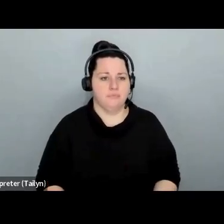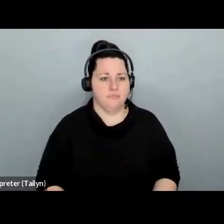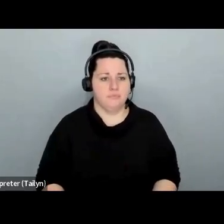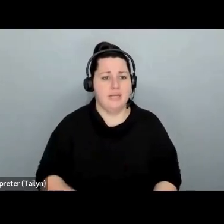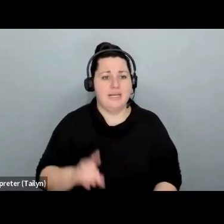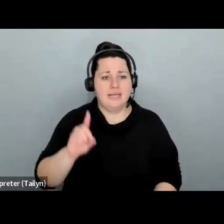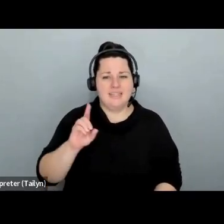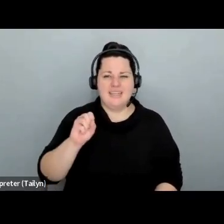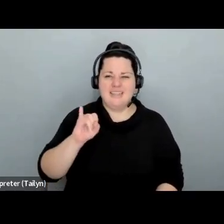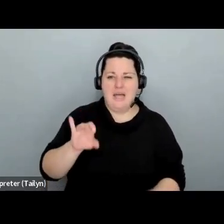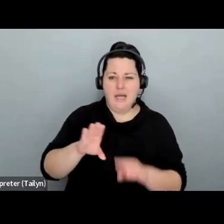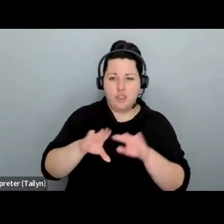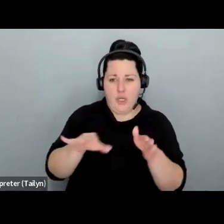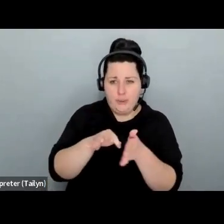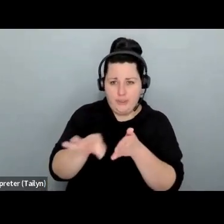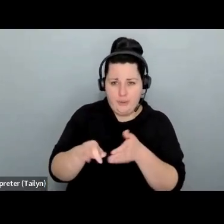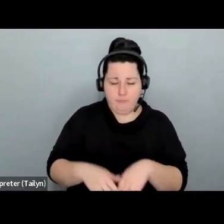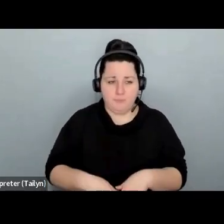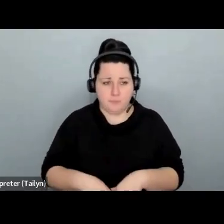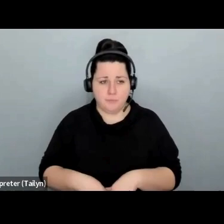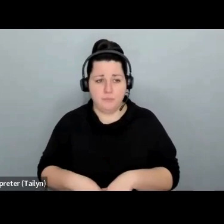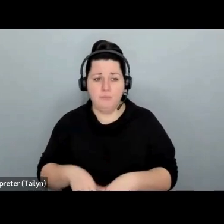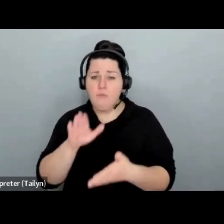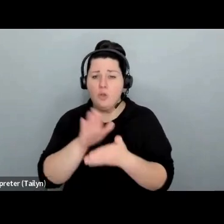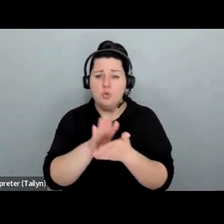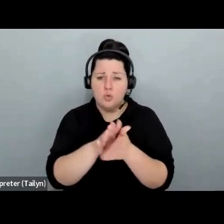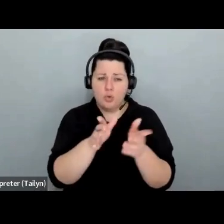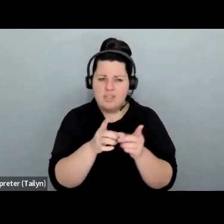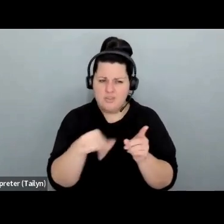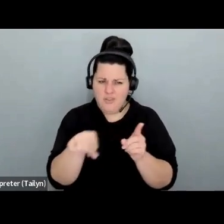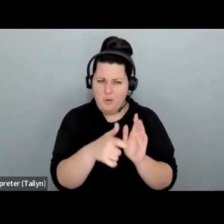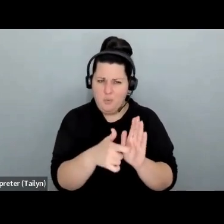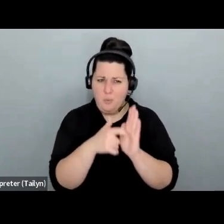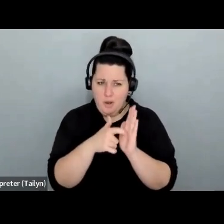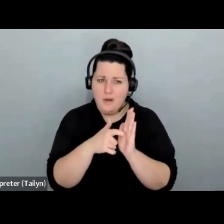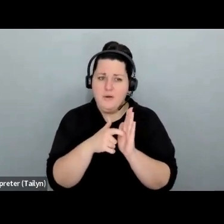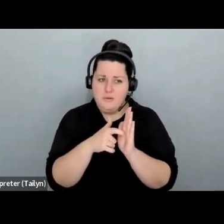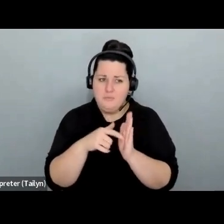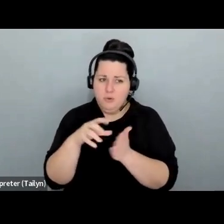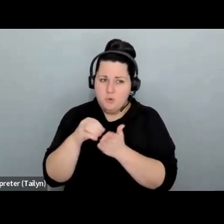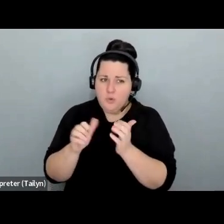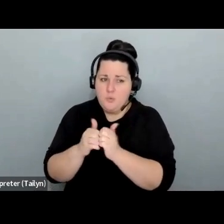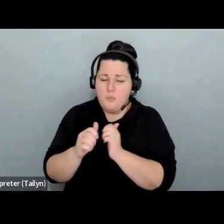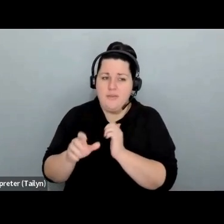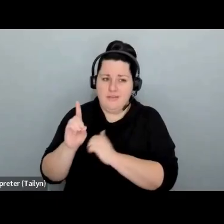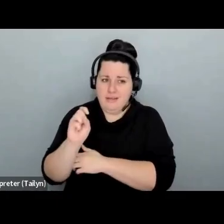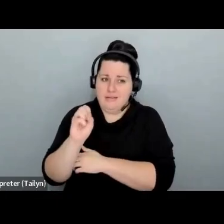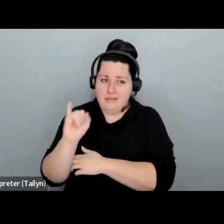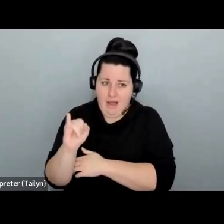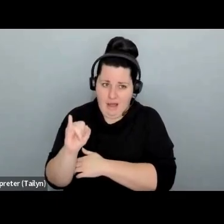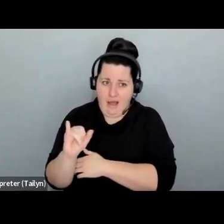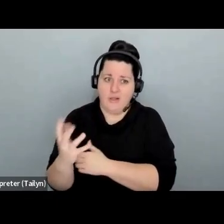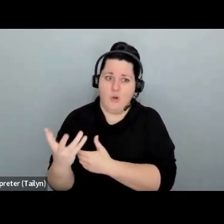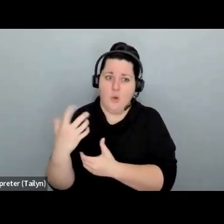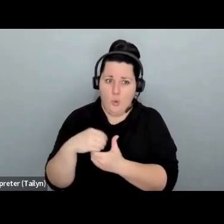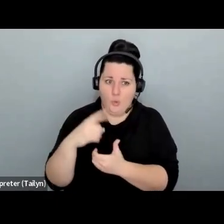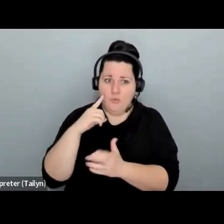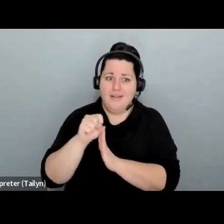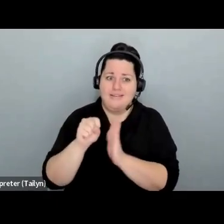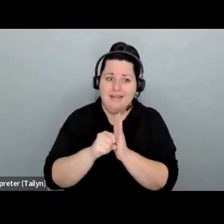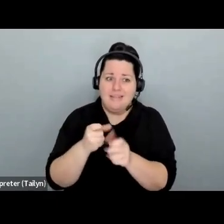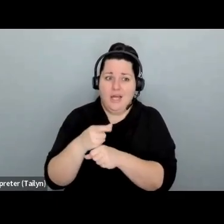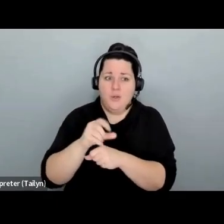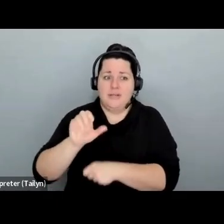A DSI child count. The school districts are required to include students with dual sensory impairment in the state's annual